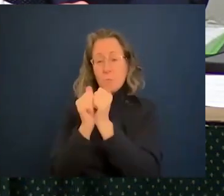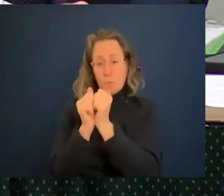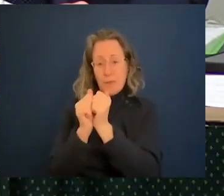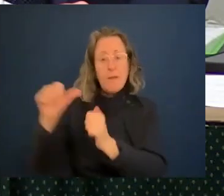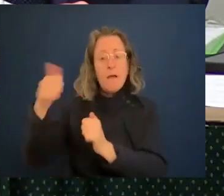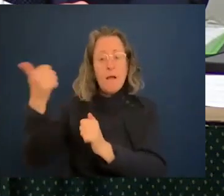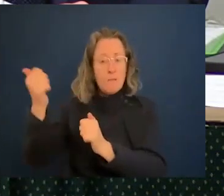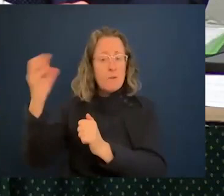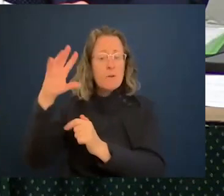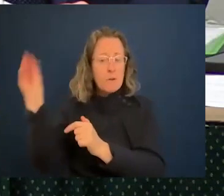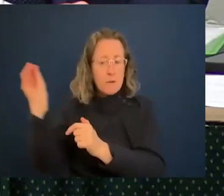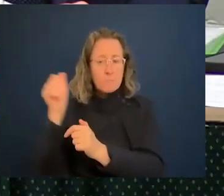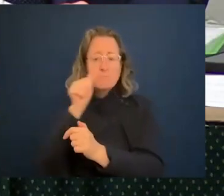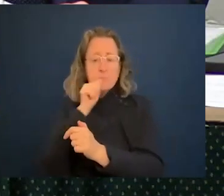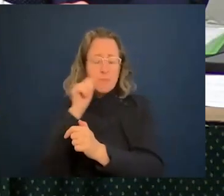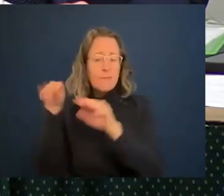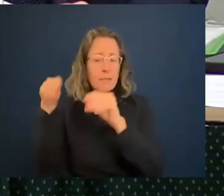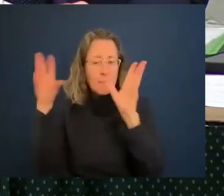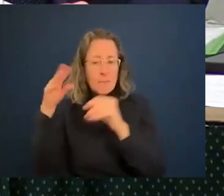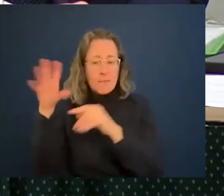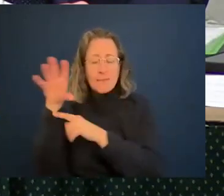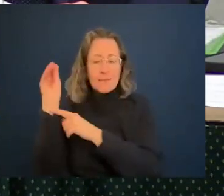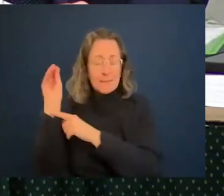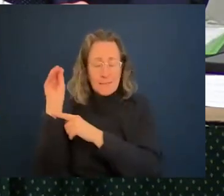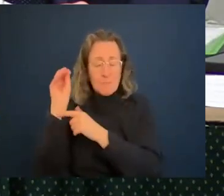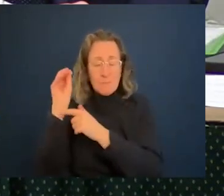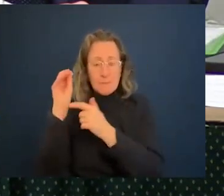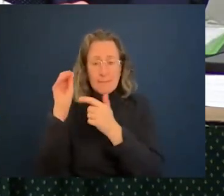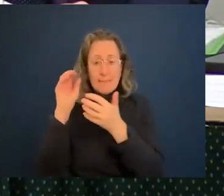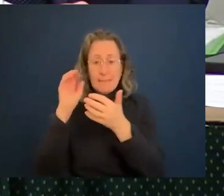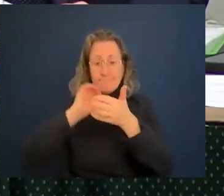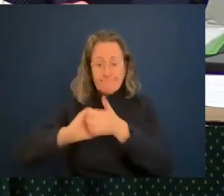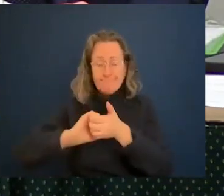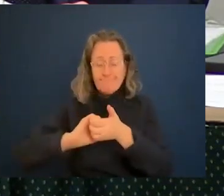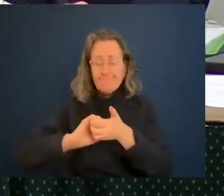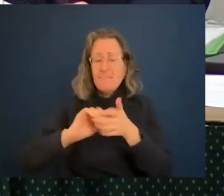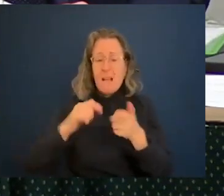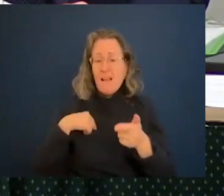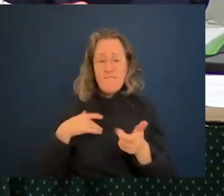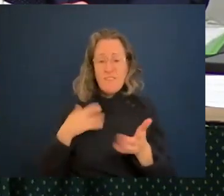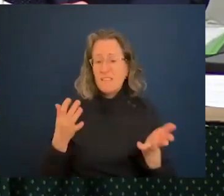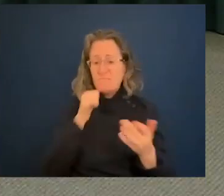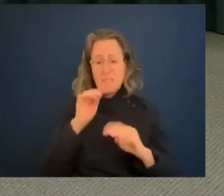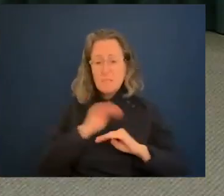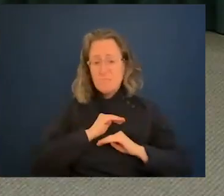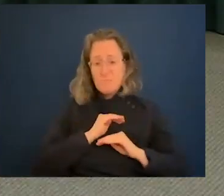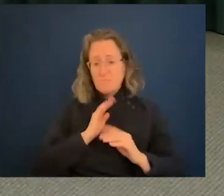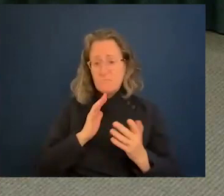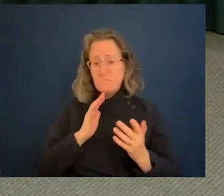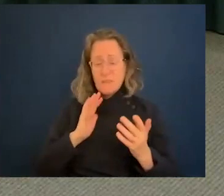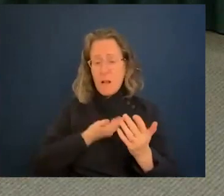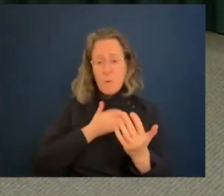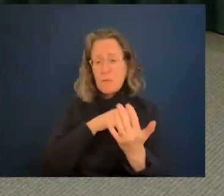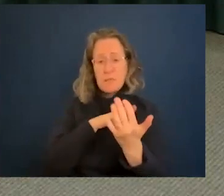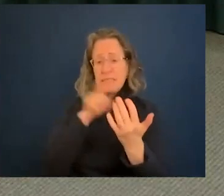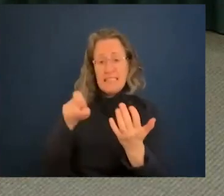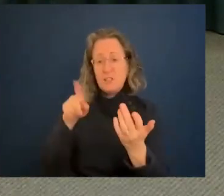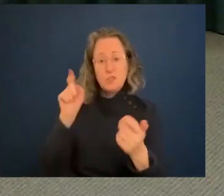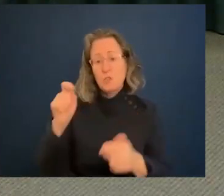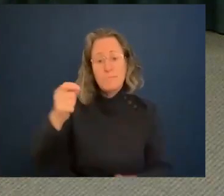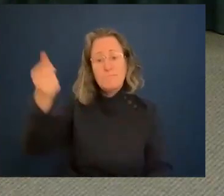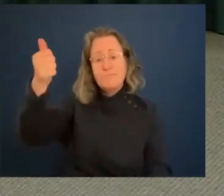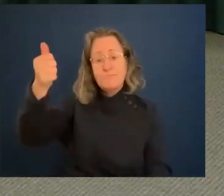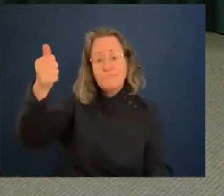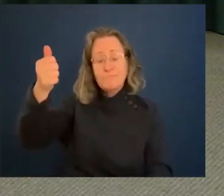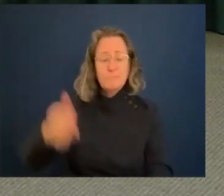Staffing and that is how I see it so great uh thank you Jess uh done for the moment